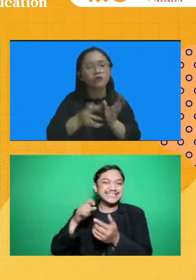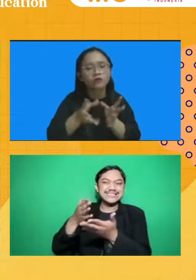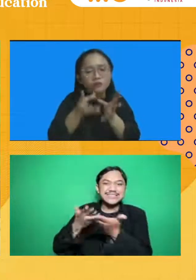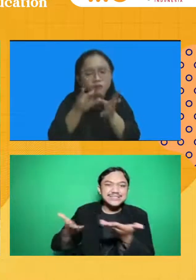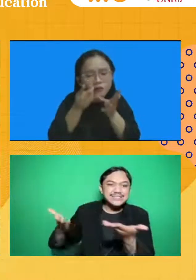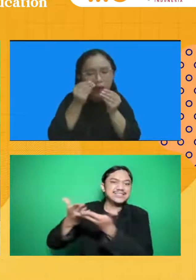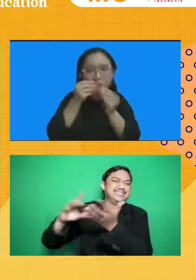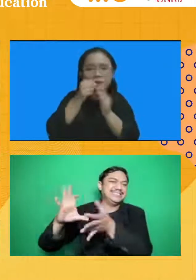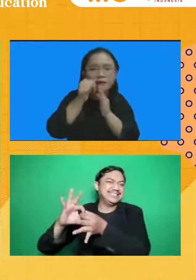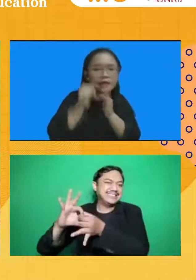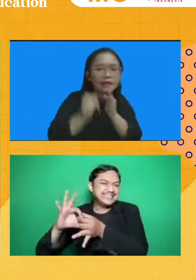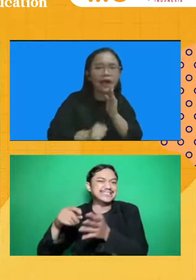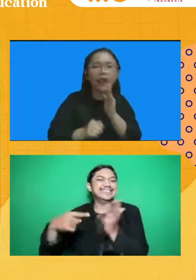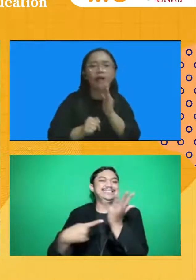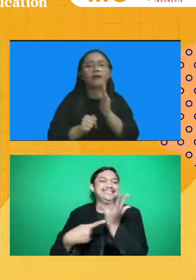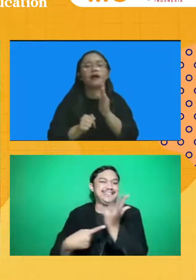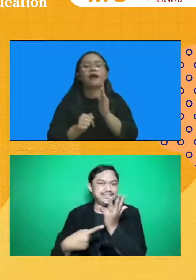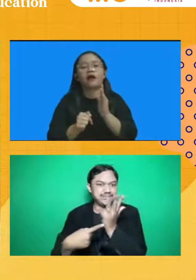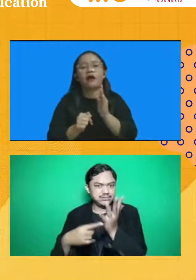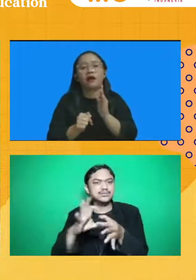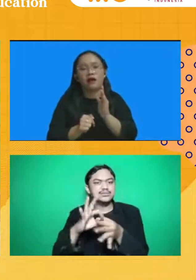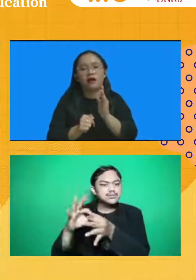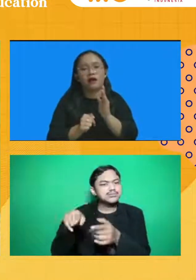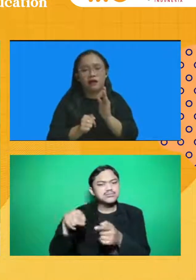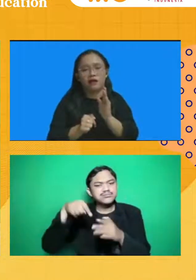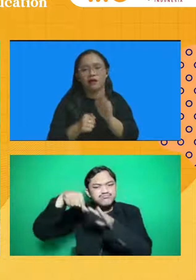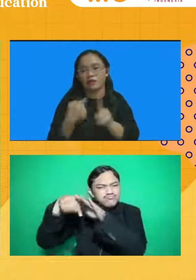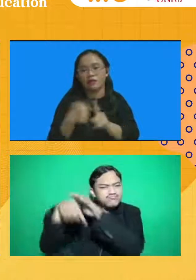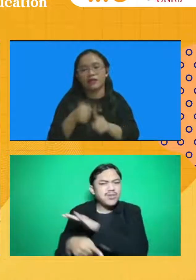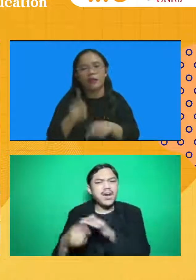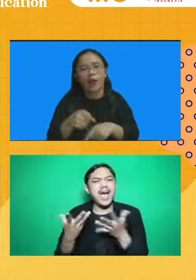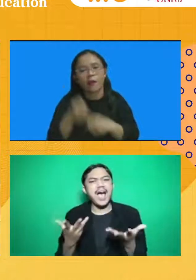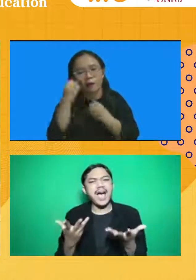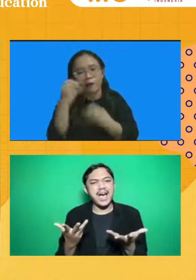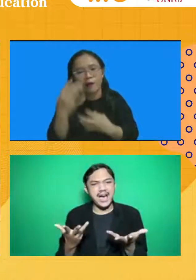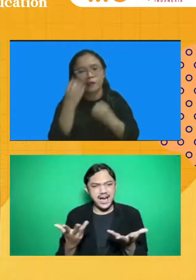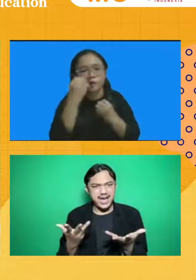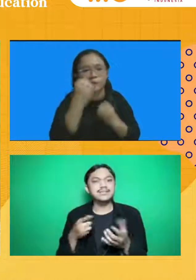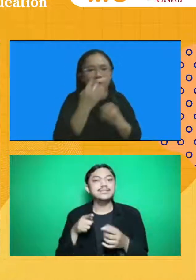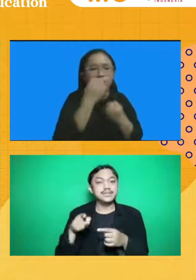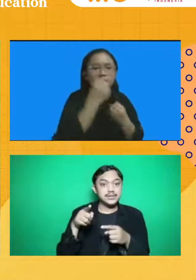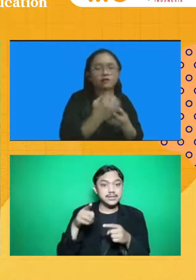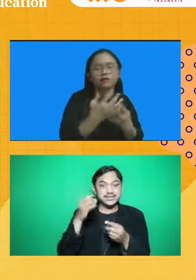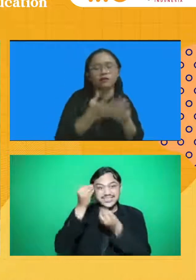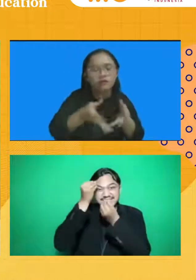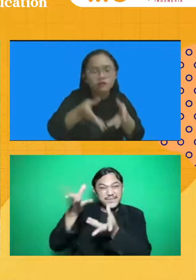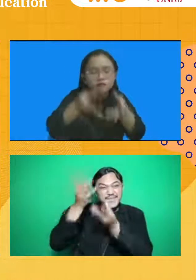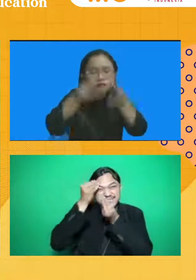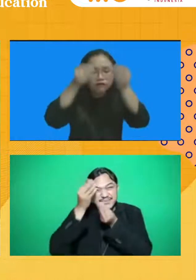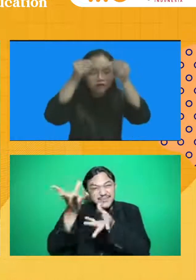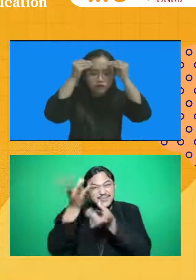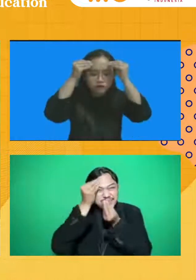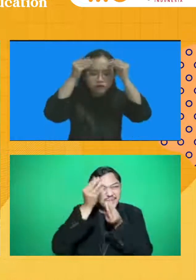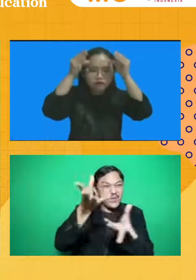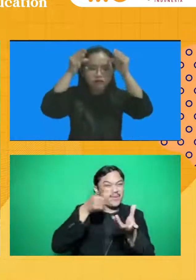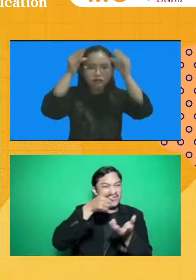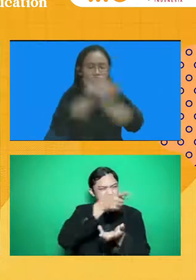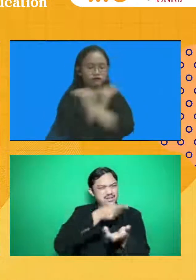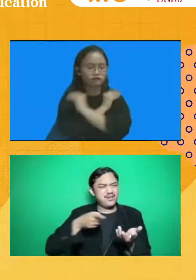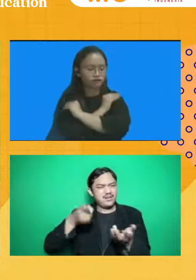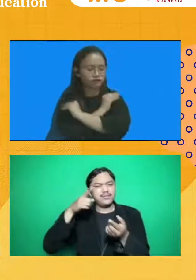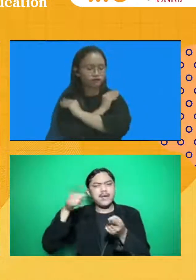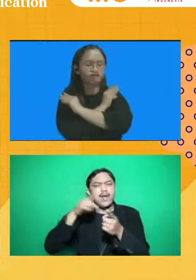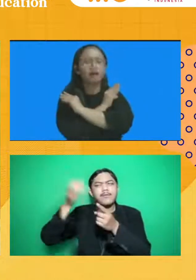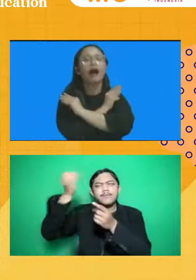you collect your correct information, and you gain your knowledge, and you are going to educate